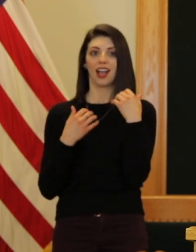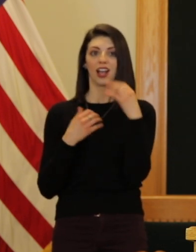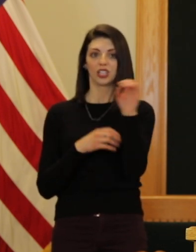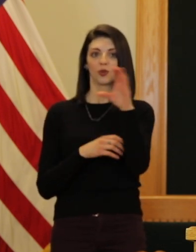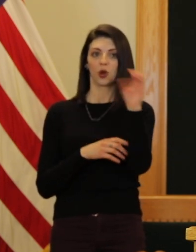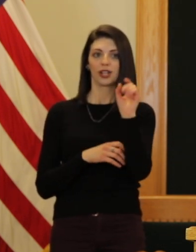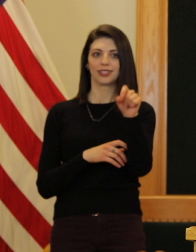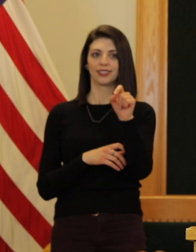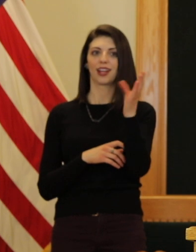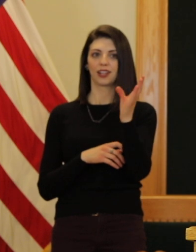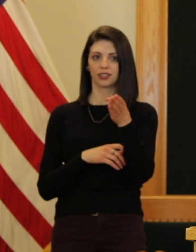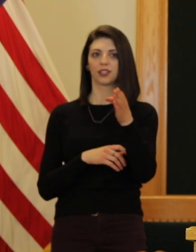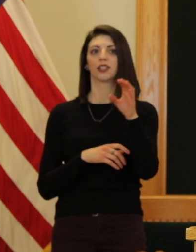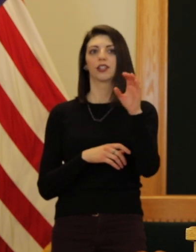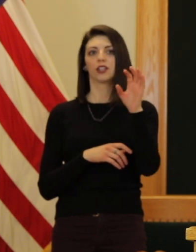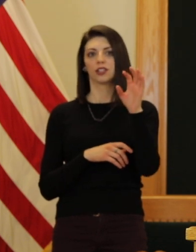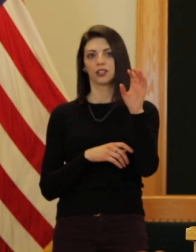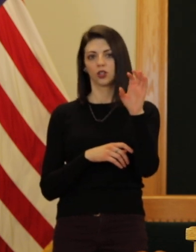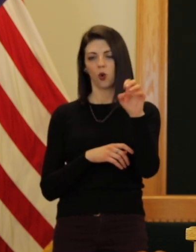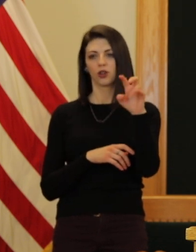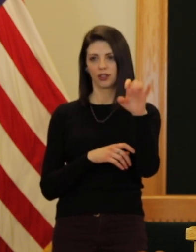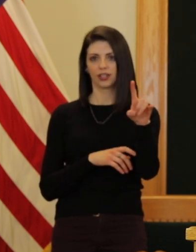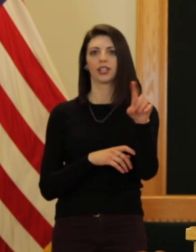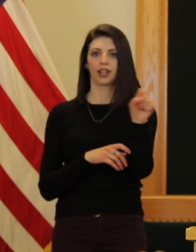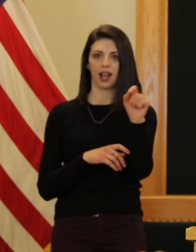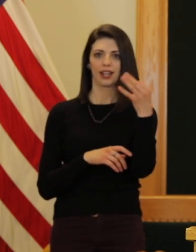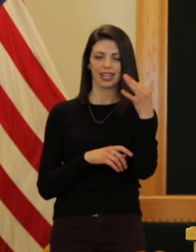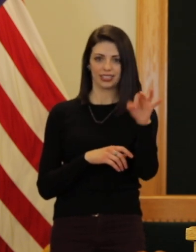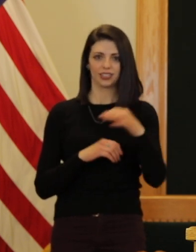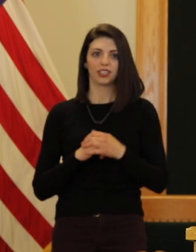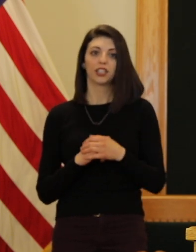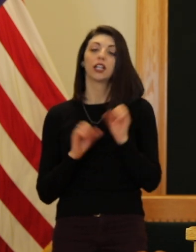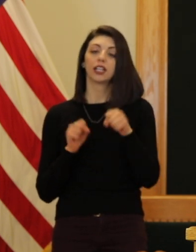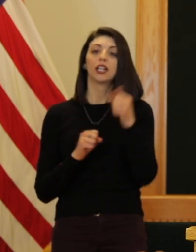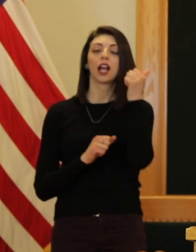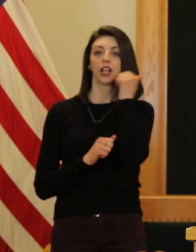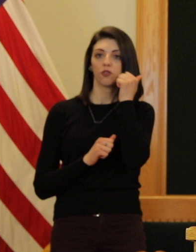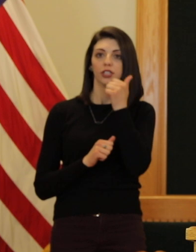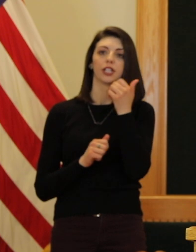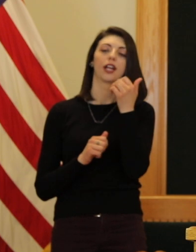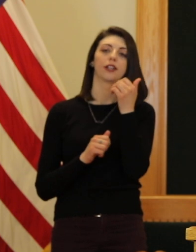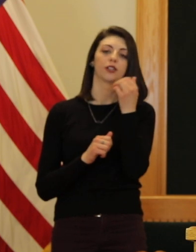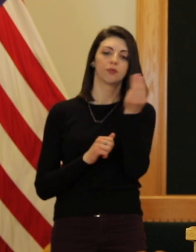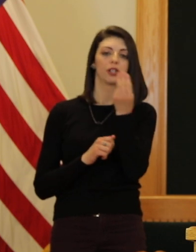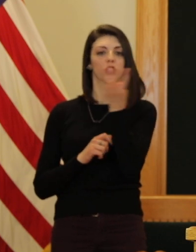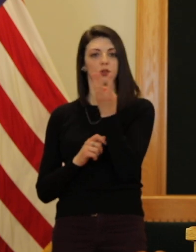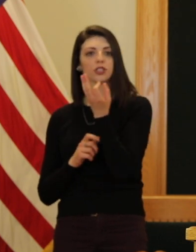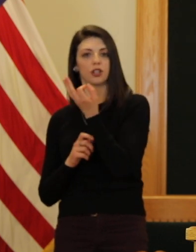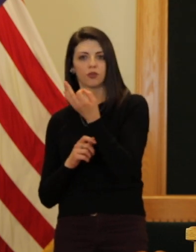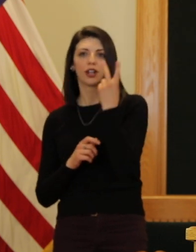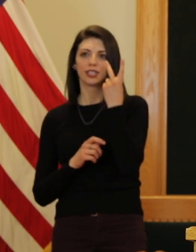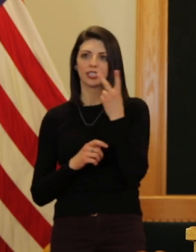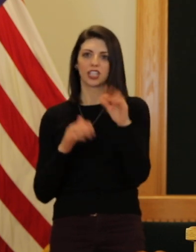health.oswegocounty.forward/COVID-19 for the latest news releases, daily updates, and video presentations, or visit oswegocounty.com. As